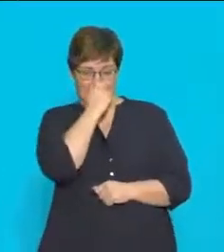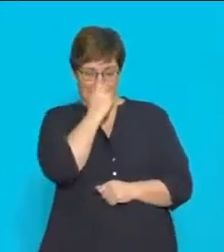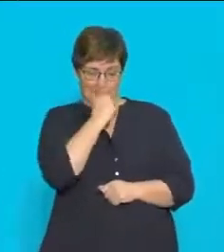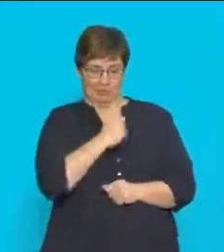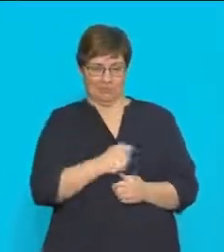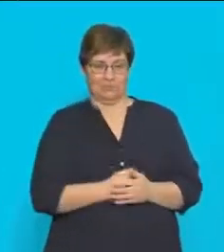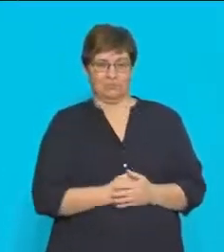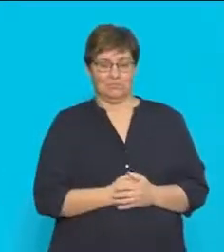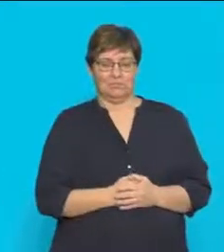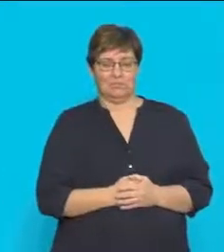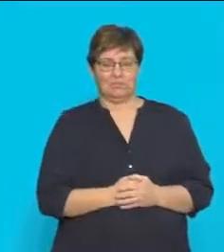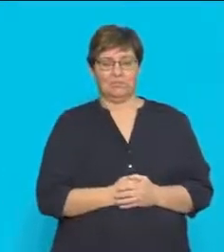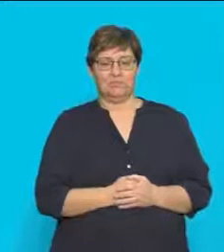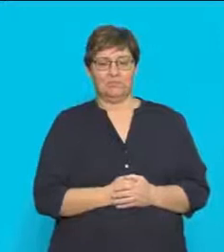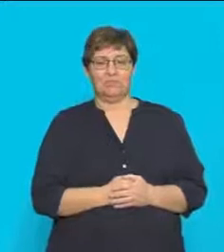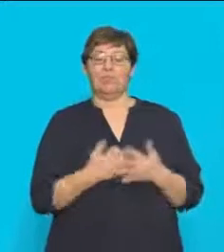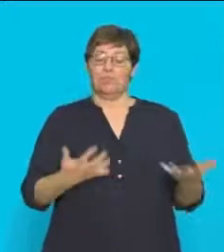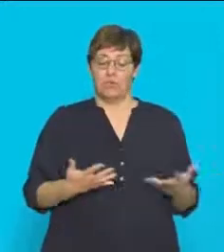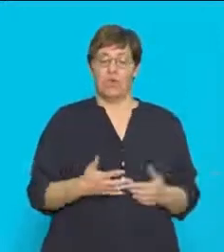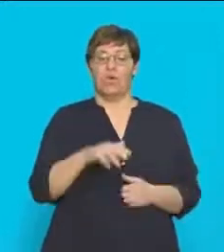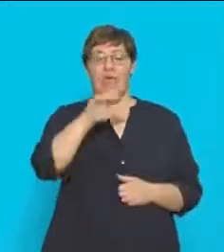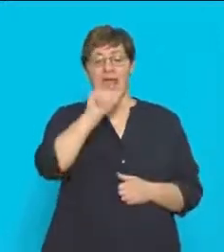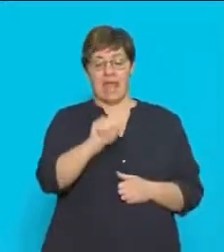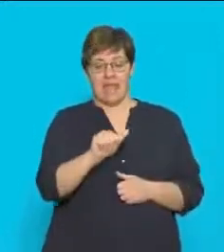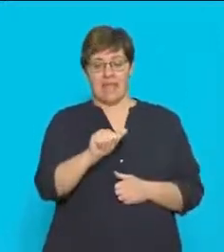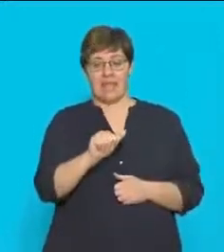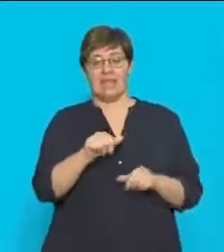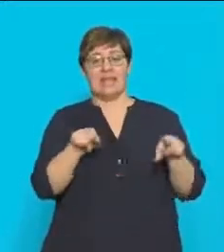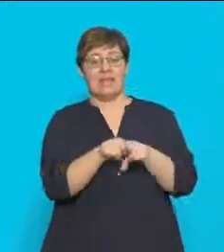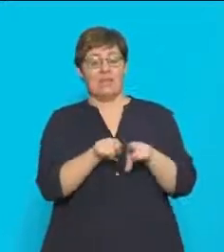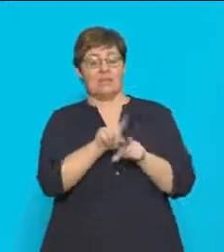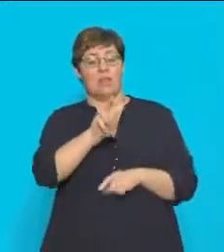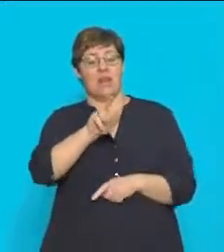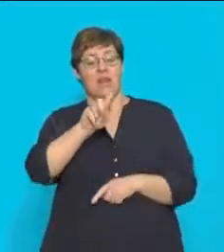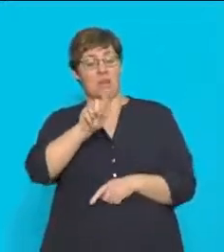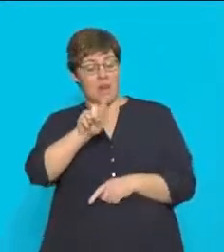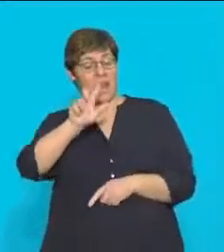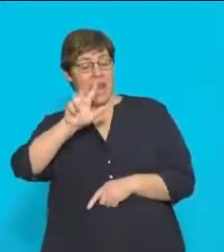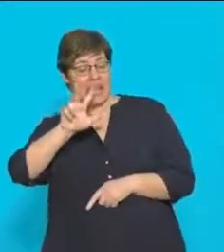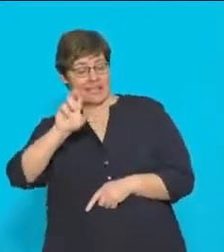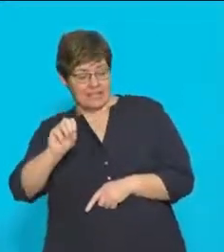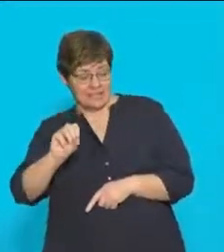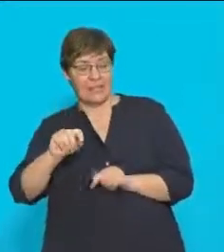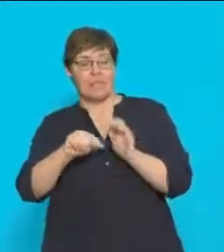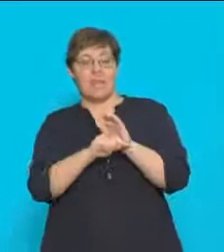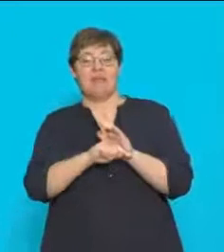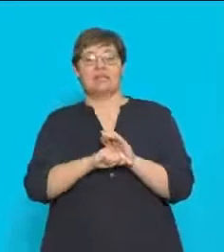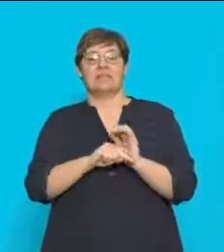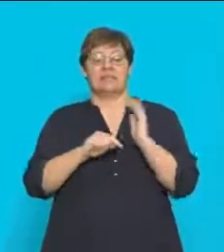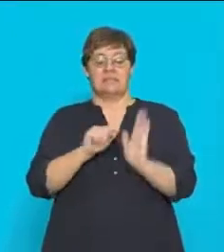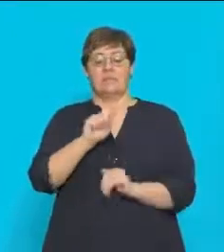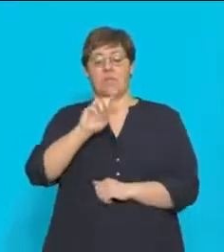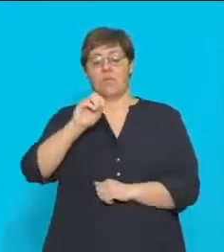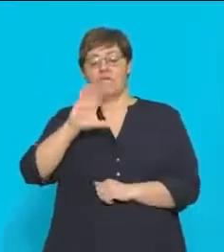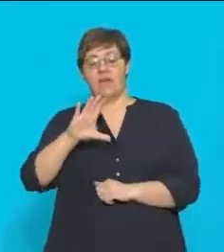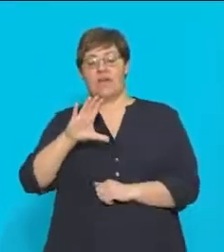So A will be 180 minus 105 plus 35, the sum of the other